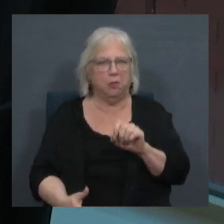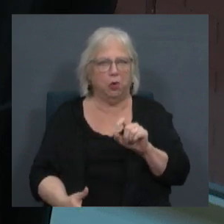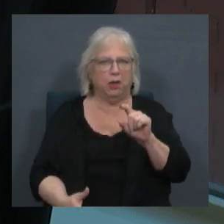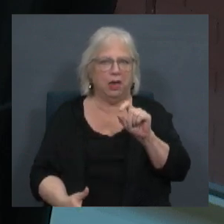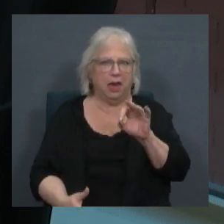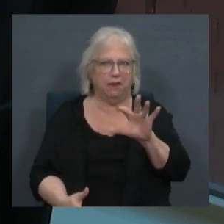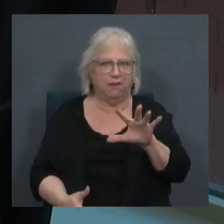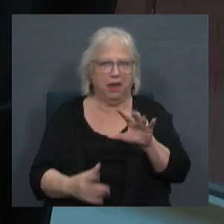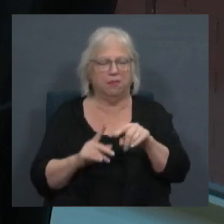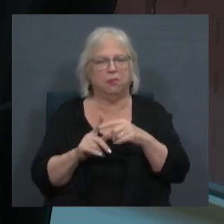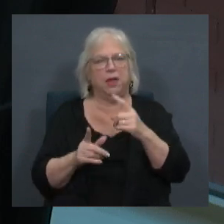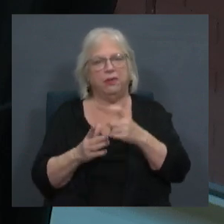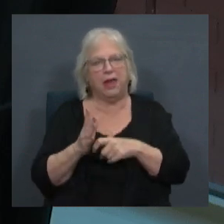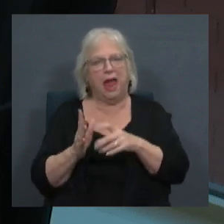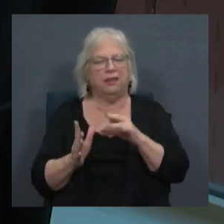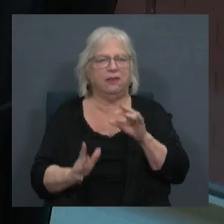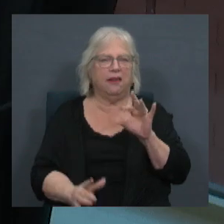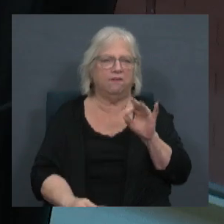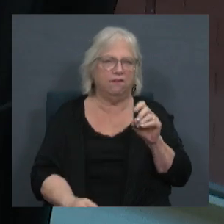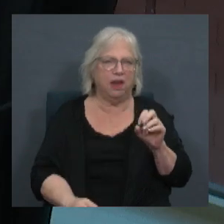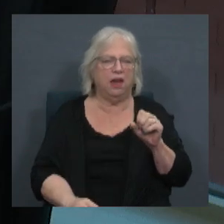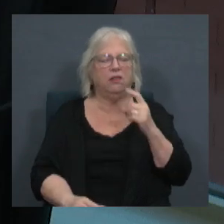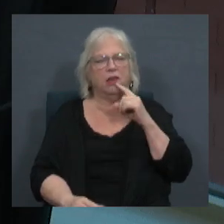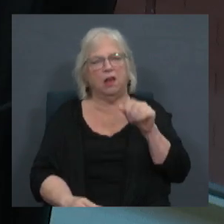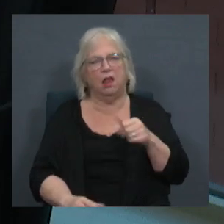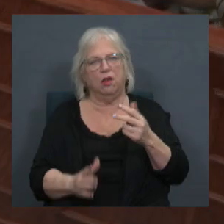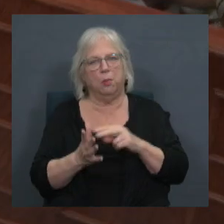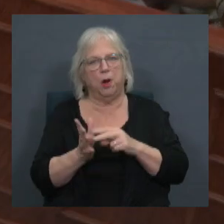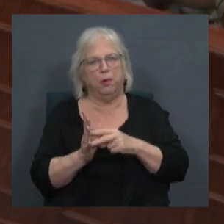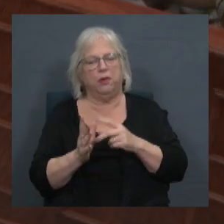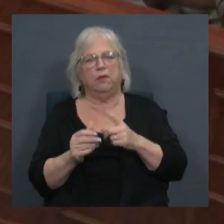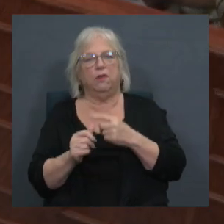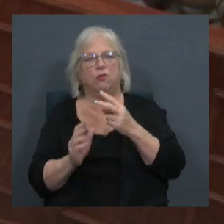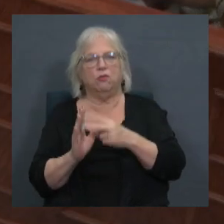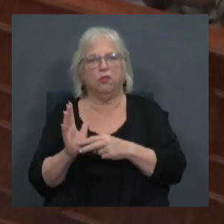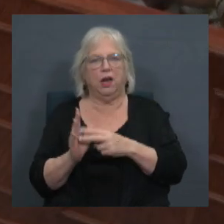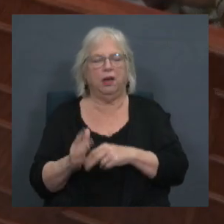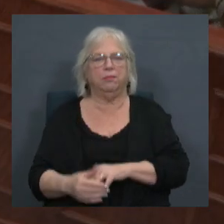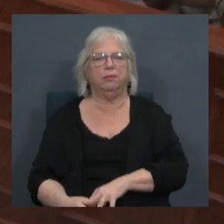$14,089.95 plus applicable taxes and fees and for other purposes. First reading.